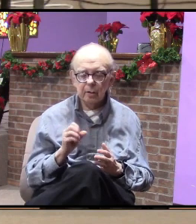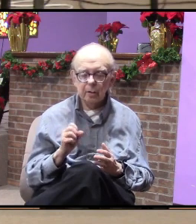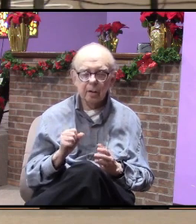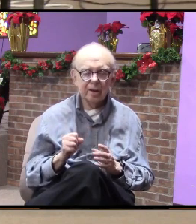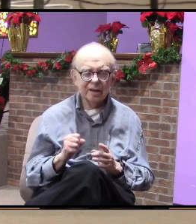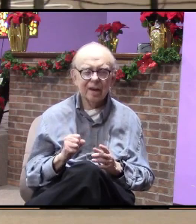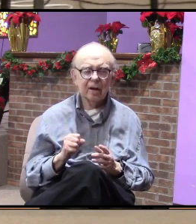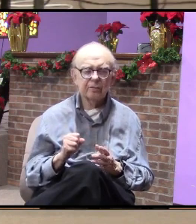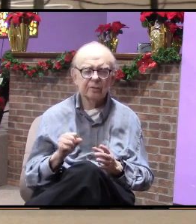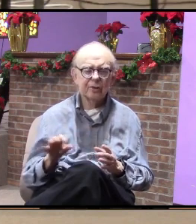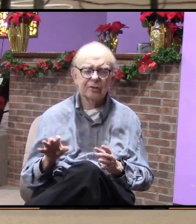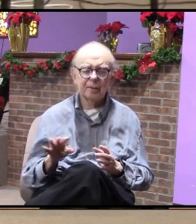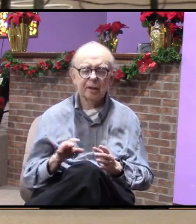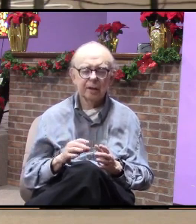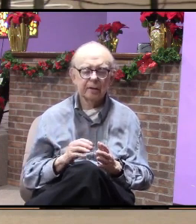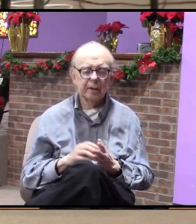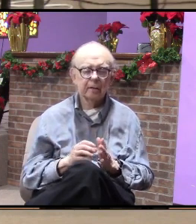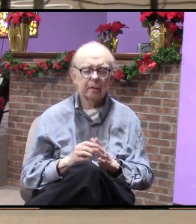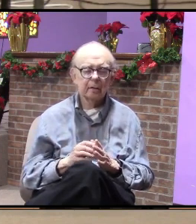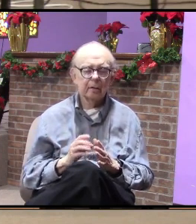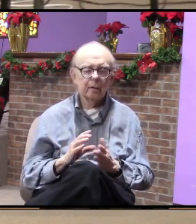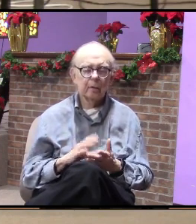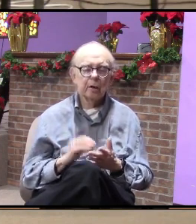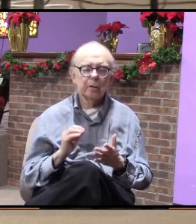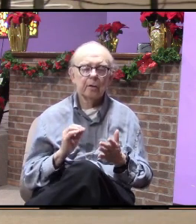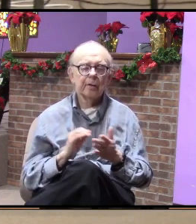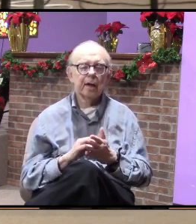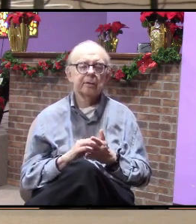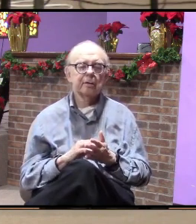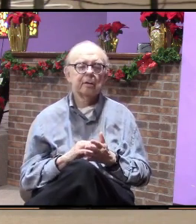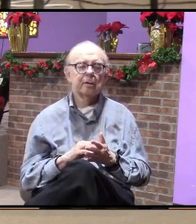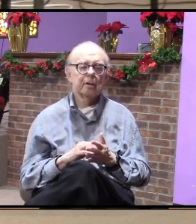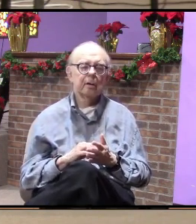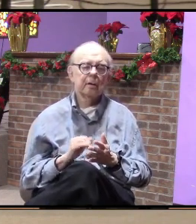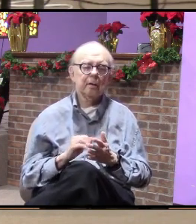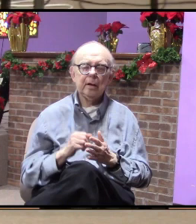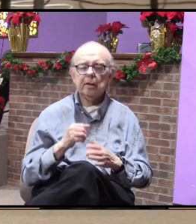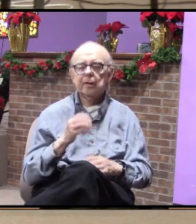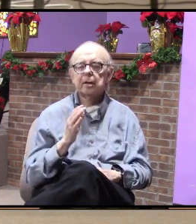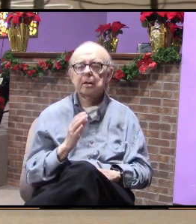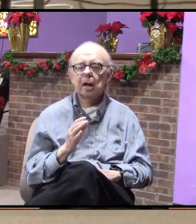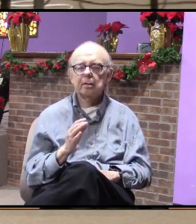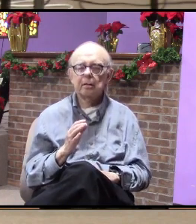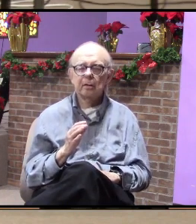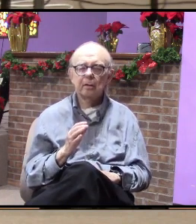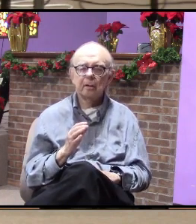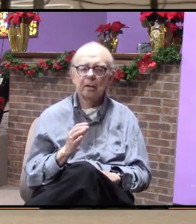we end up doing? We find out that God